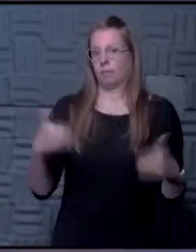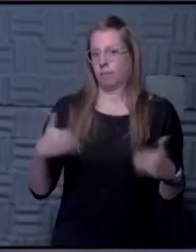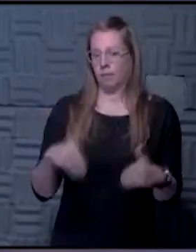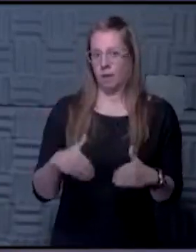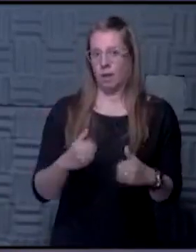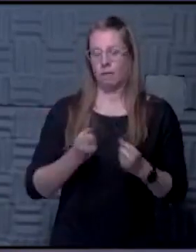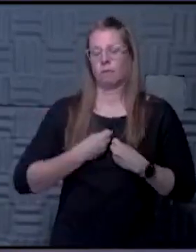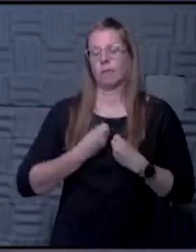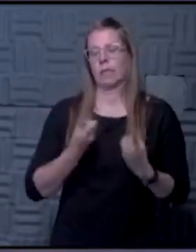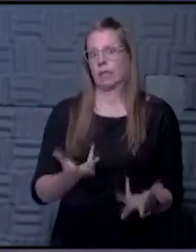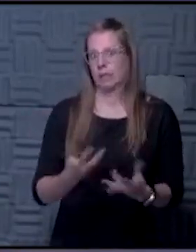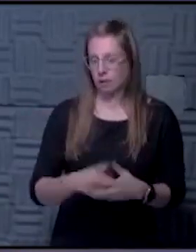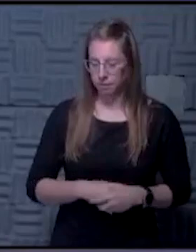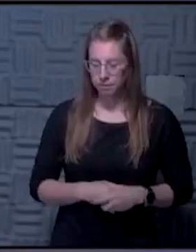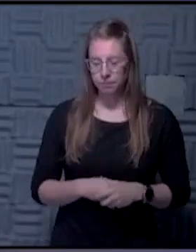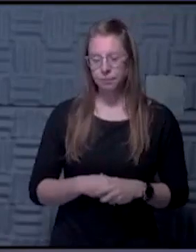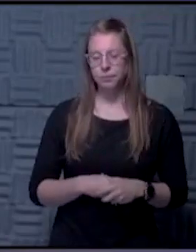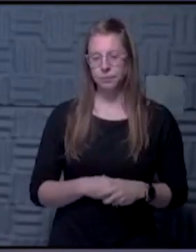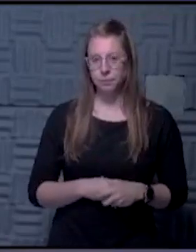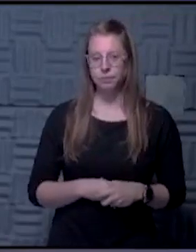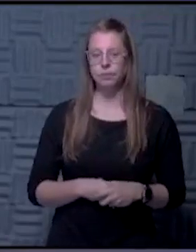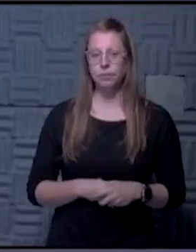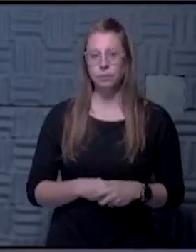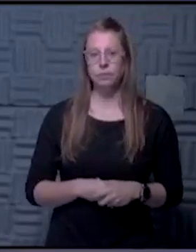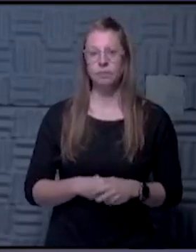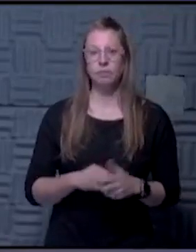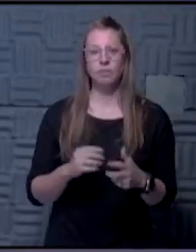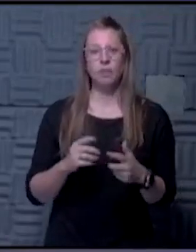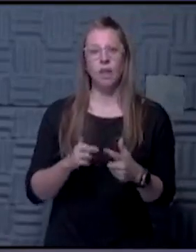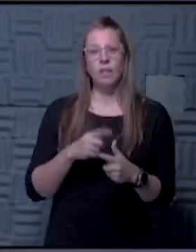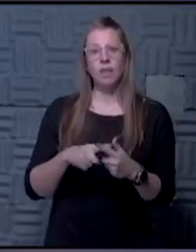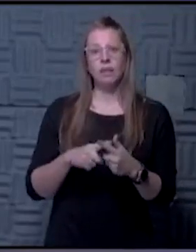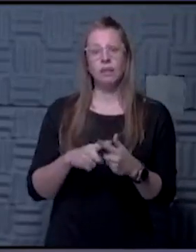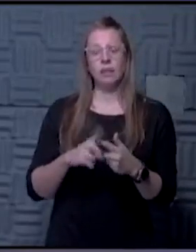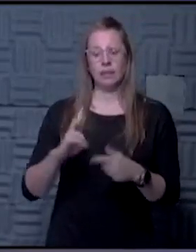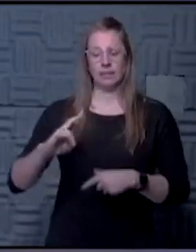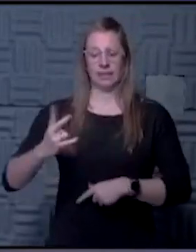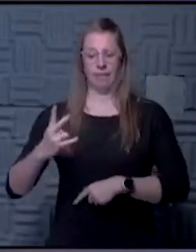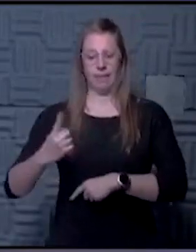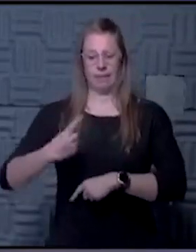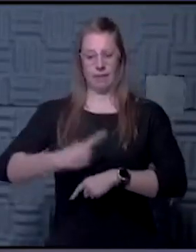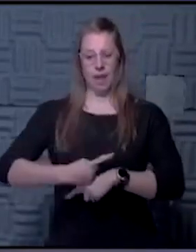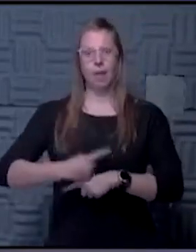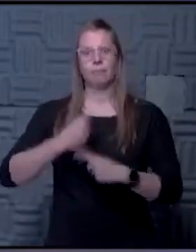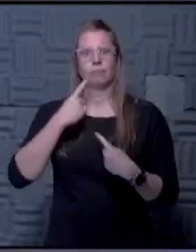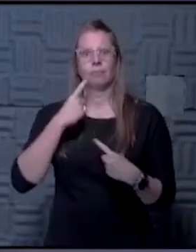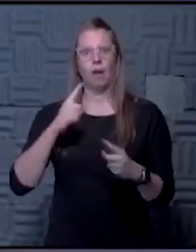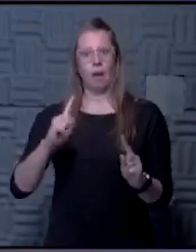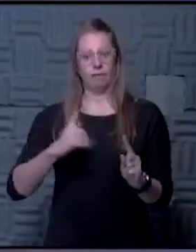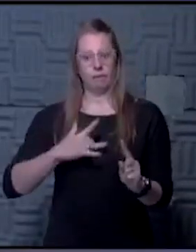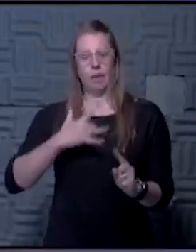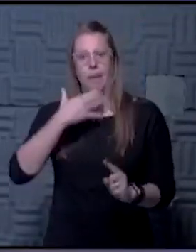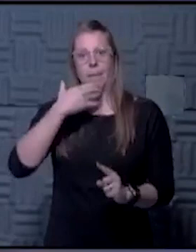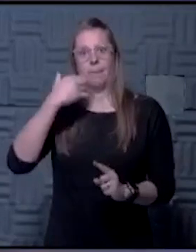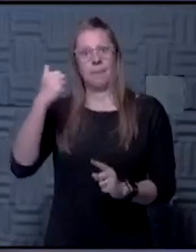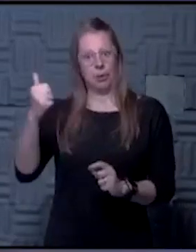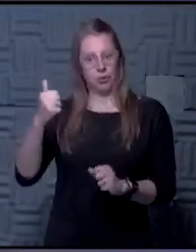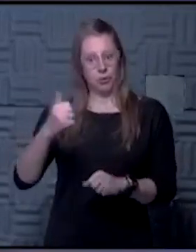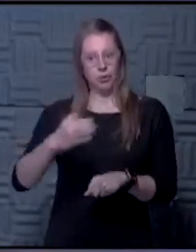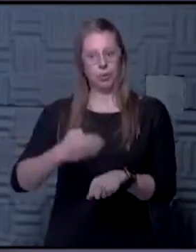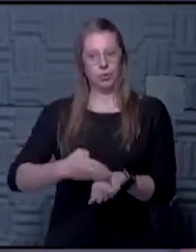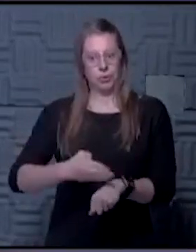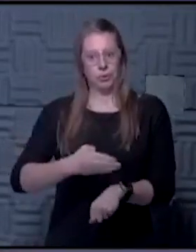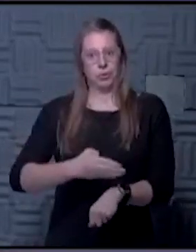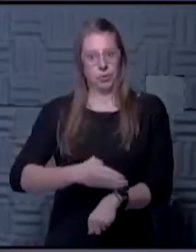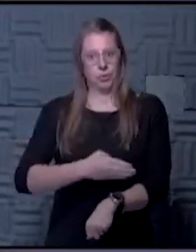heavy fatigue. And then probably on day 7 was when I finally started feeling like, okay, I'm getting better. I'm